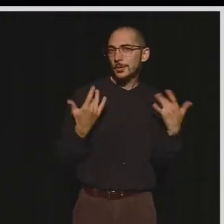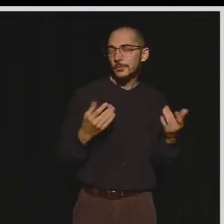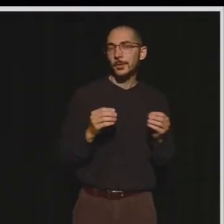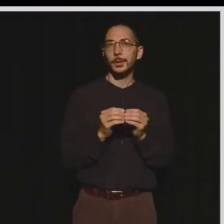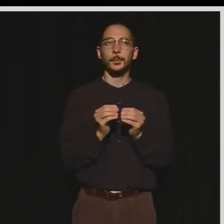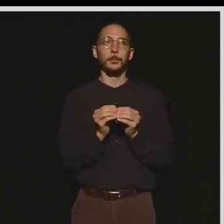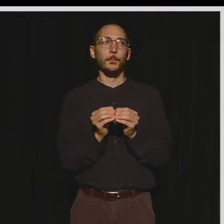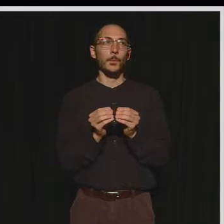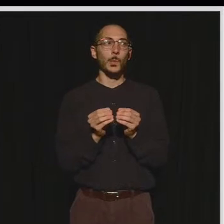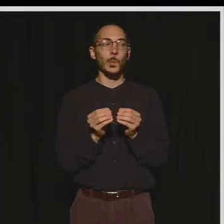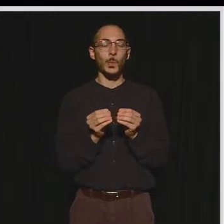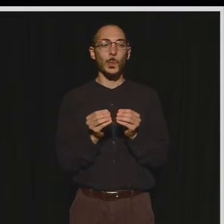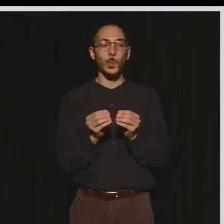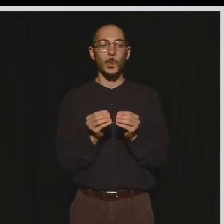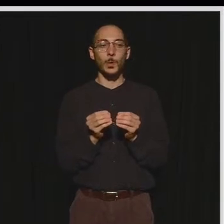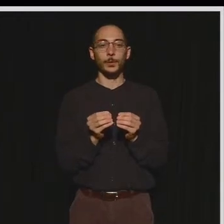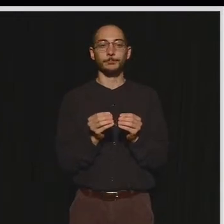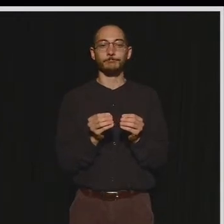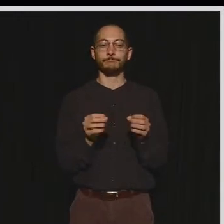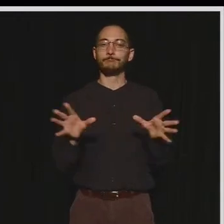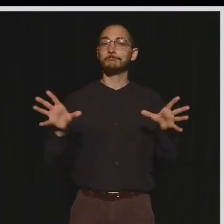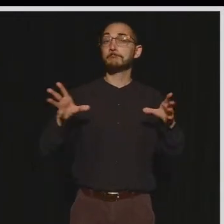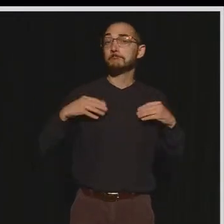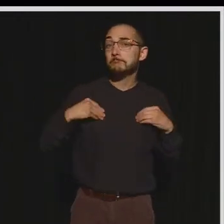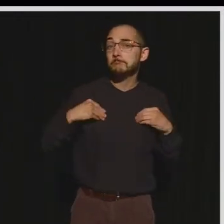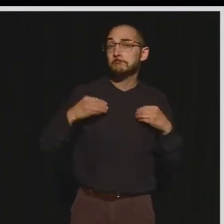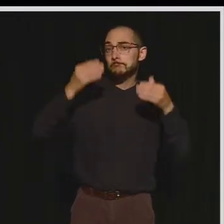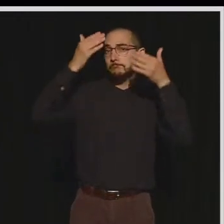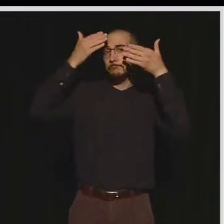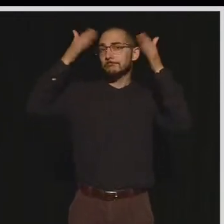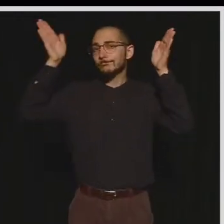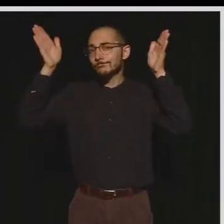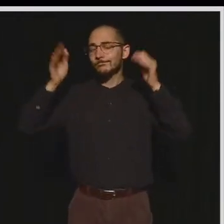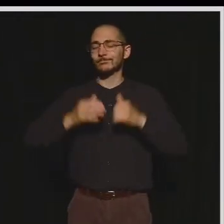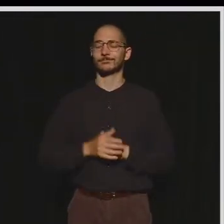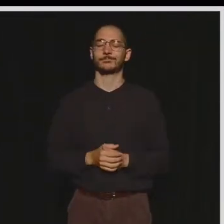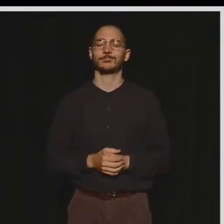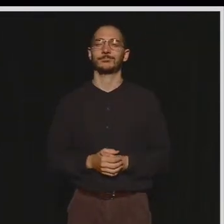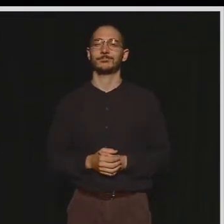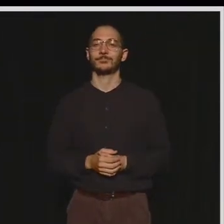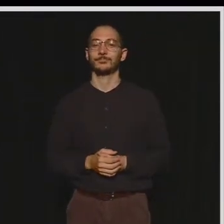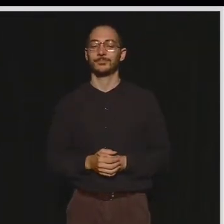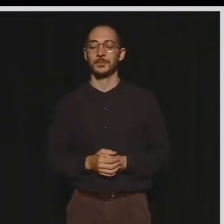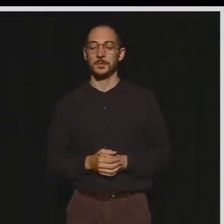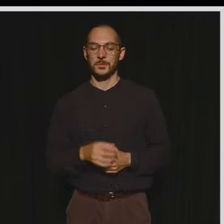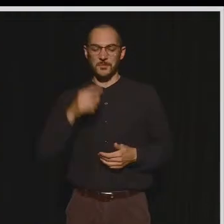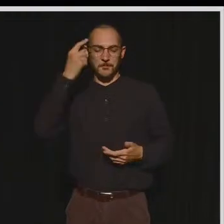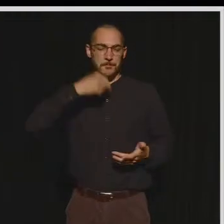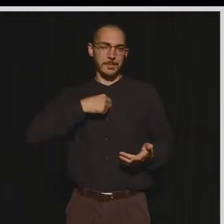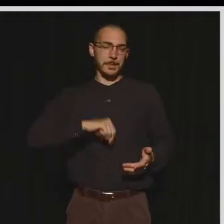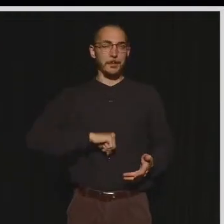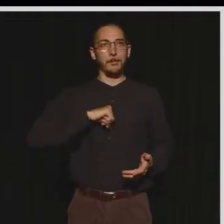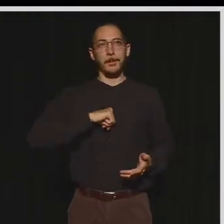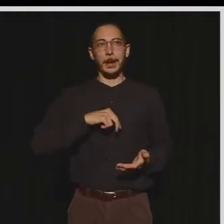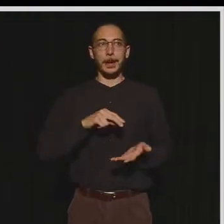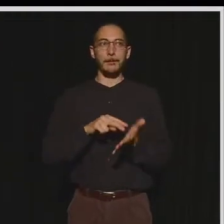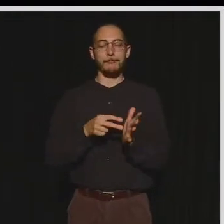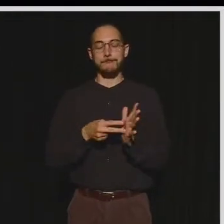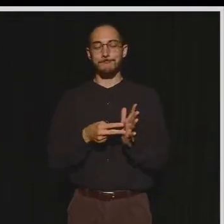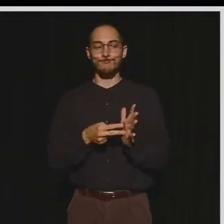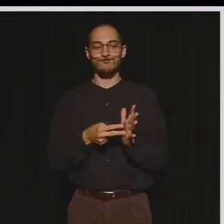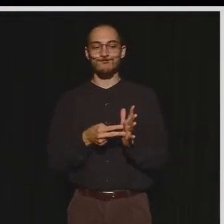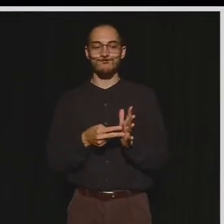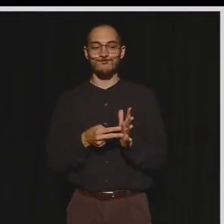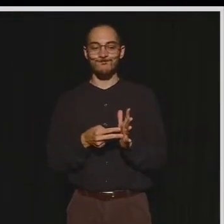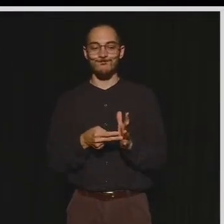of feeling like I could be present in the way that I wanted to be, which does include being a leather dyke and